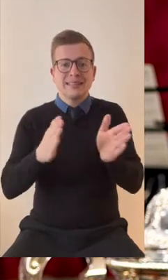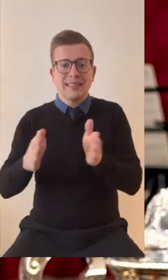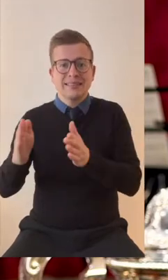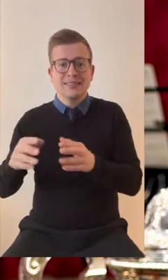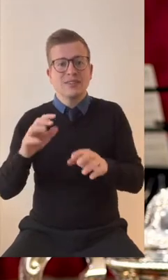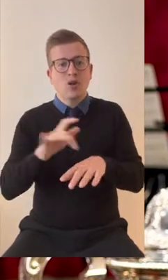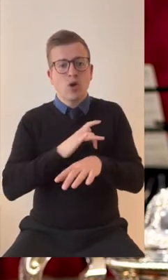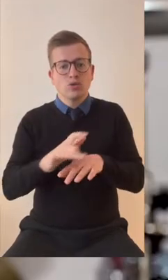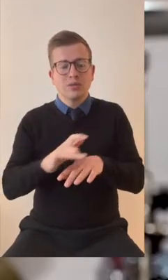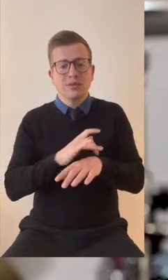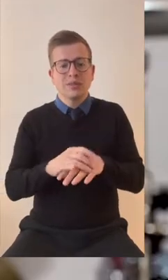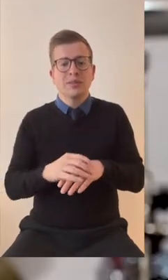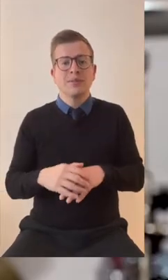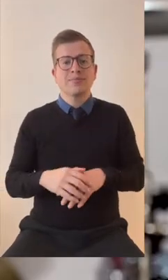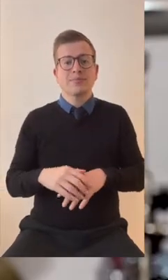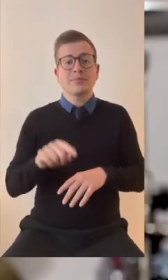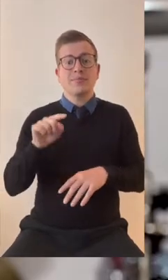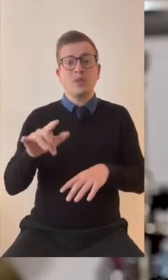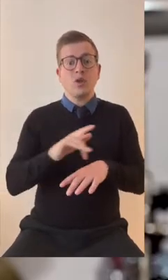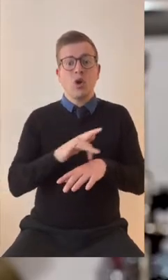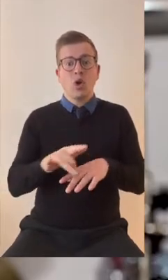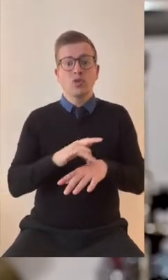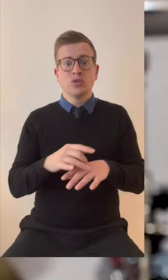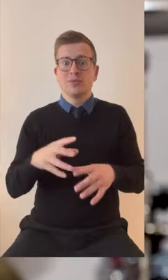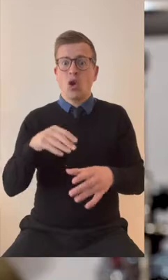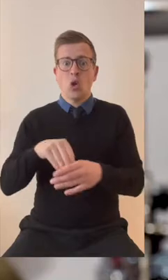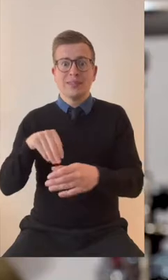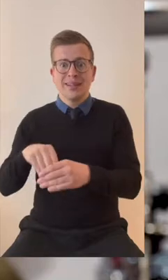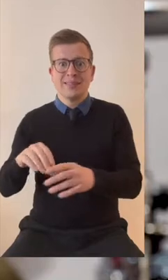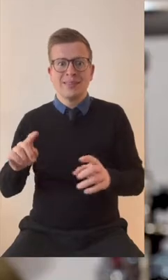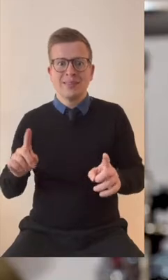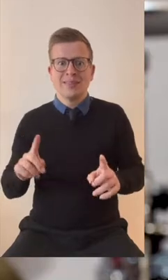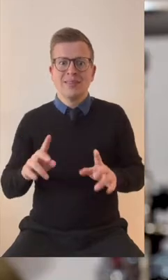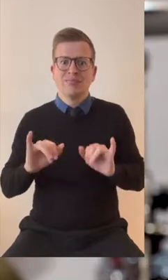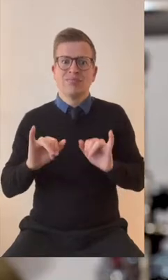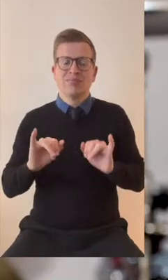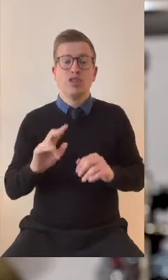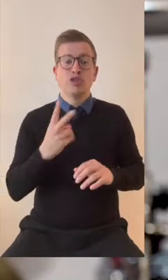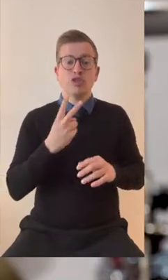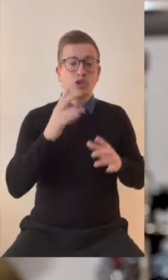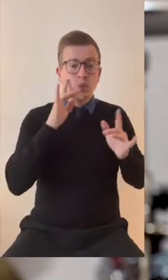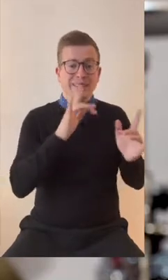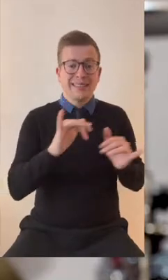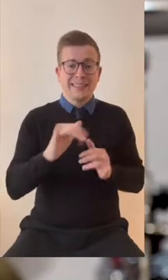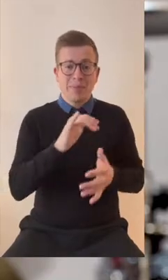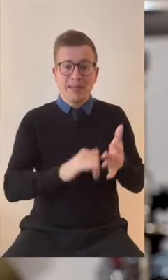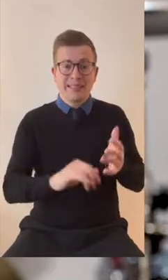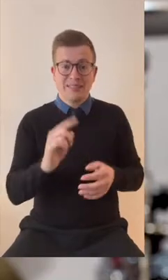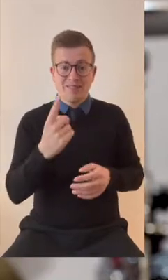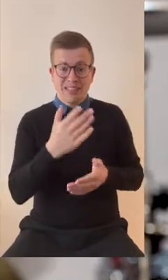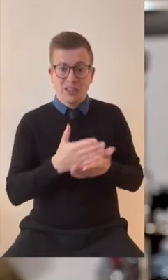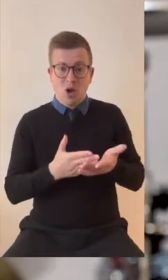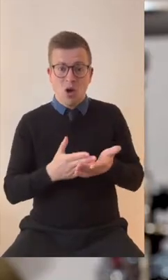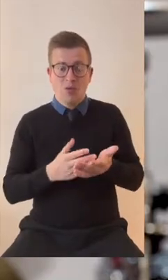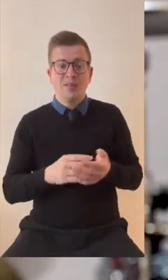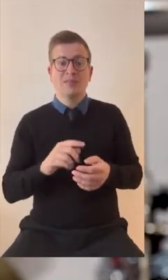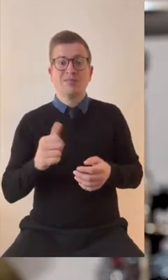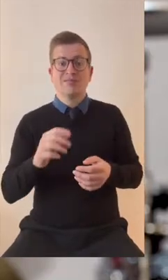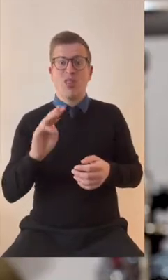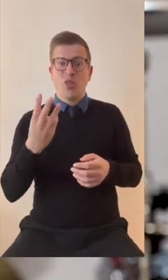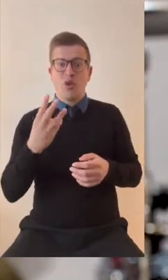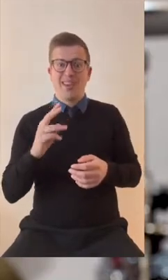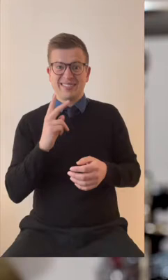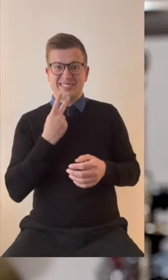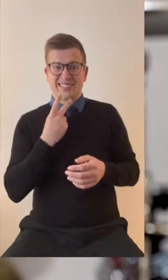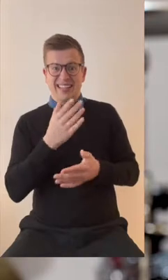couple of years, I think. And those concerts, I mean, the concept was, I think, it was two two test pieces in the first half and three in the